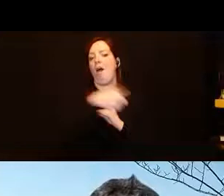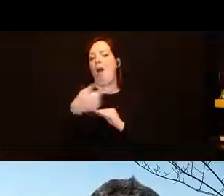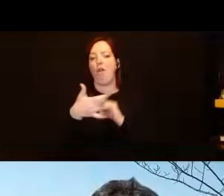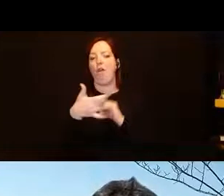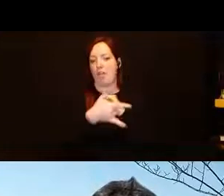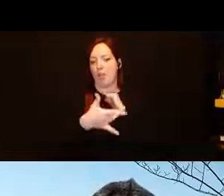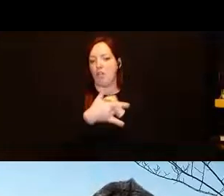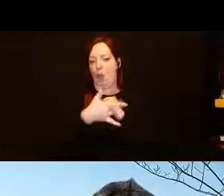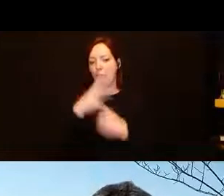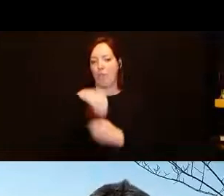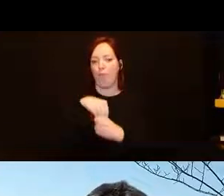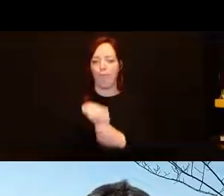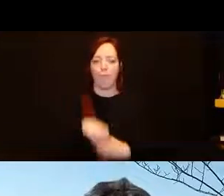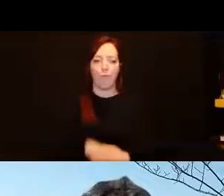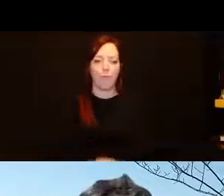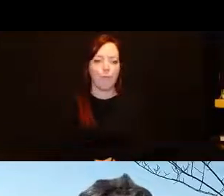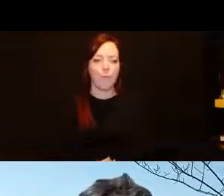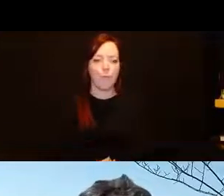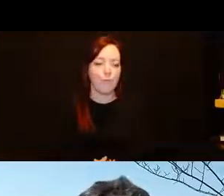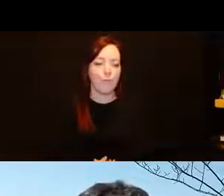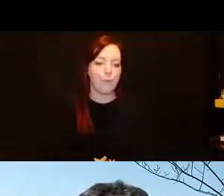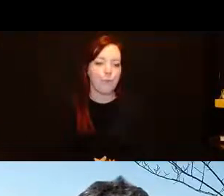this standard doesn't provide